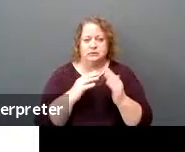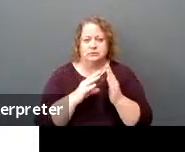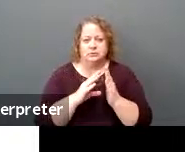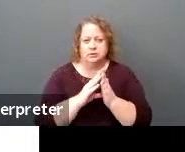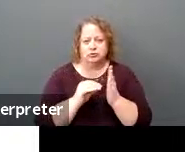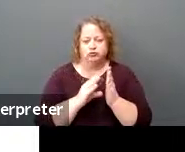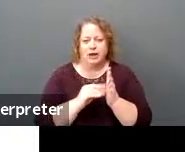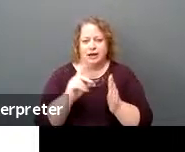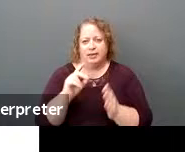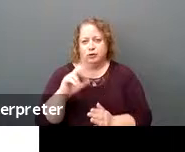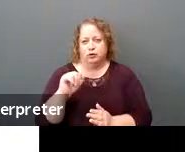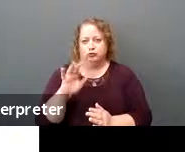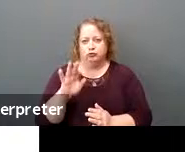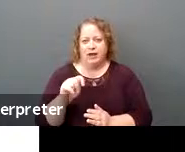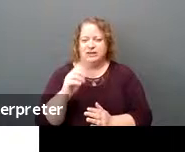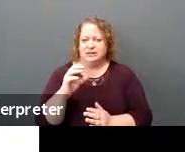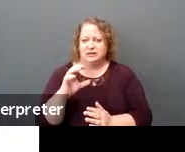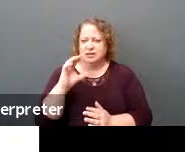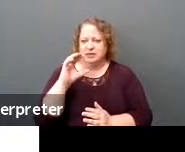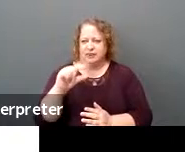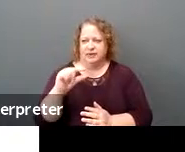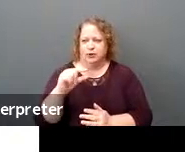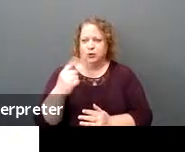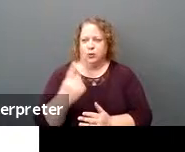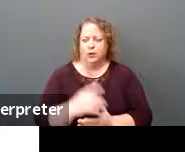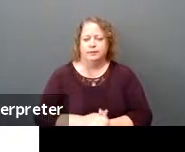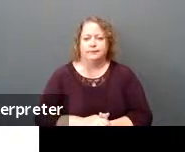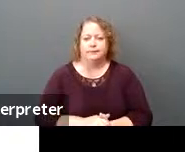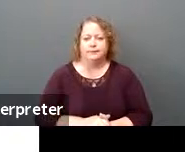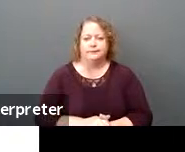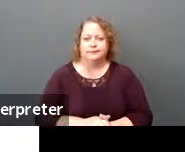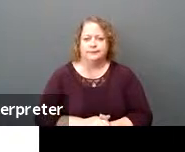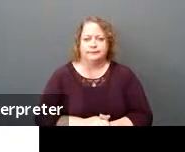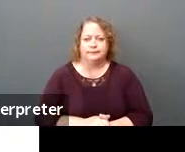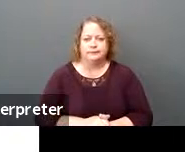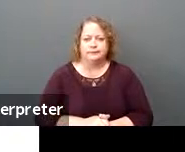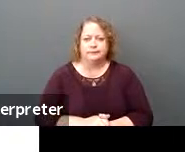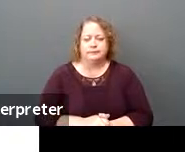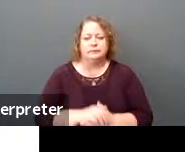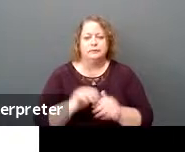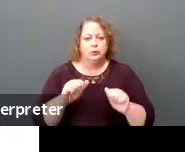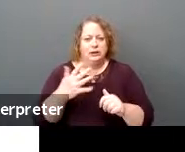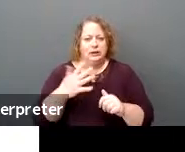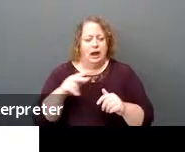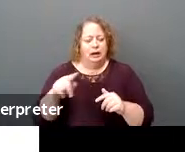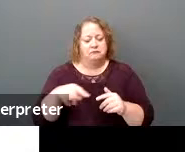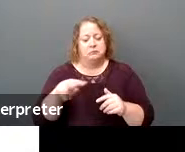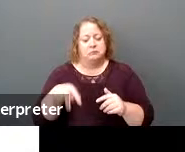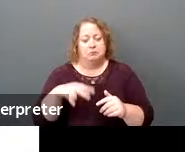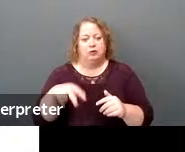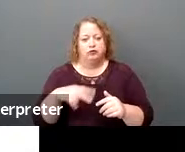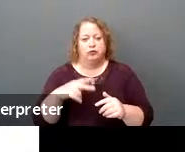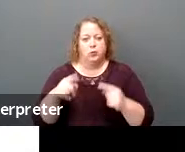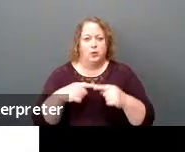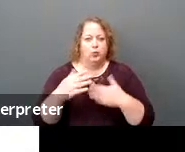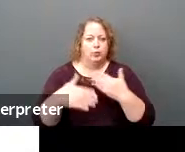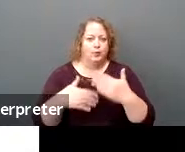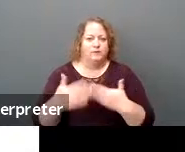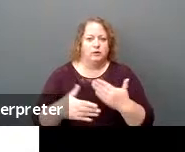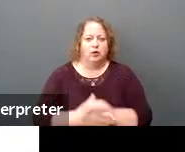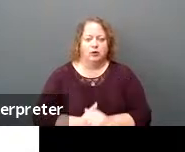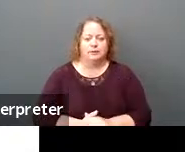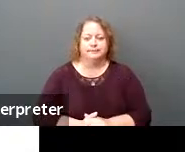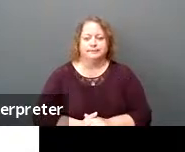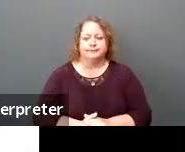the framework. It's your thicker handout there. So you can kind of page through it as we're moving